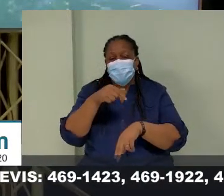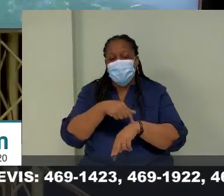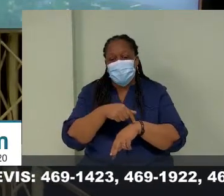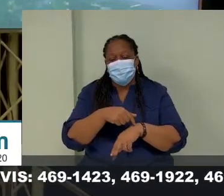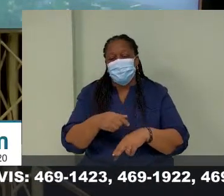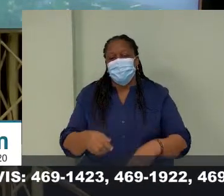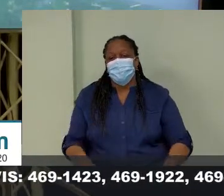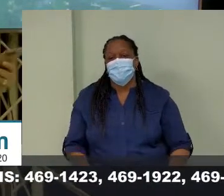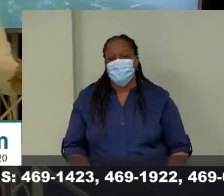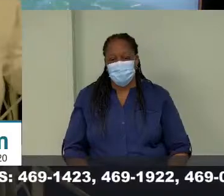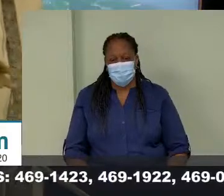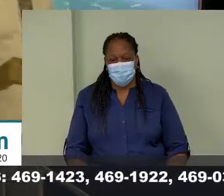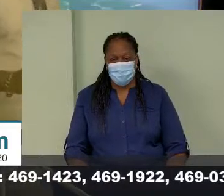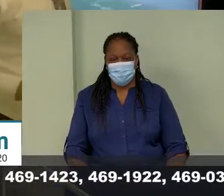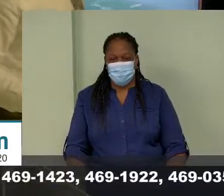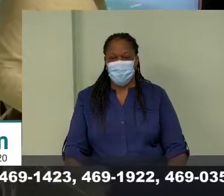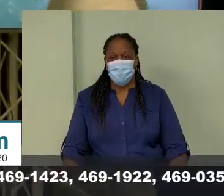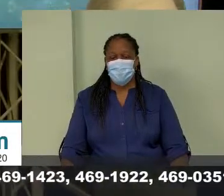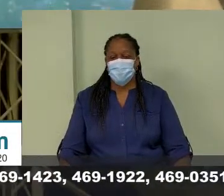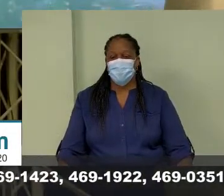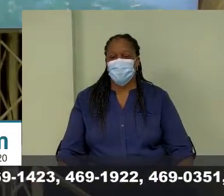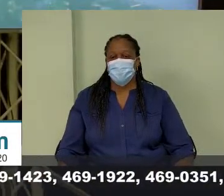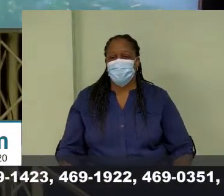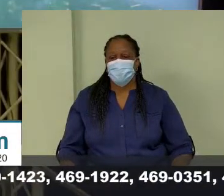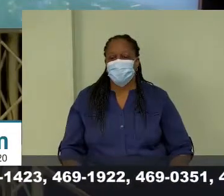Dr. Laws.